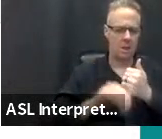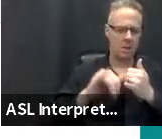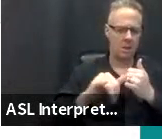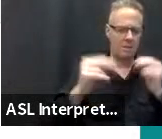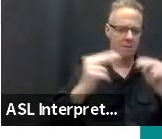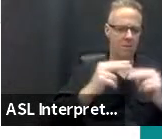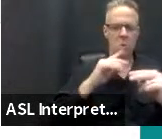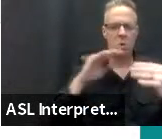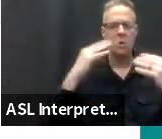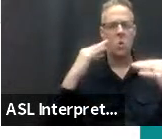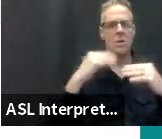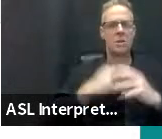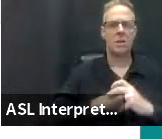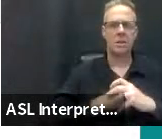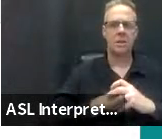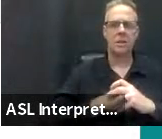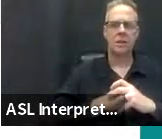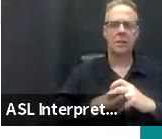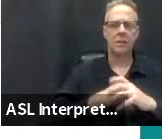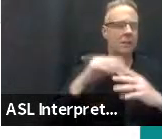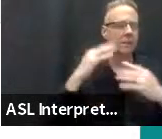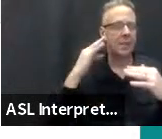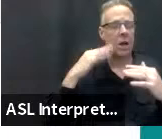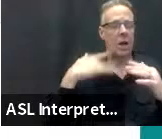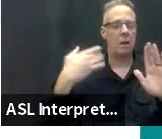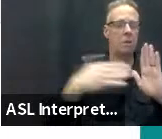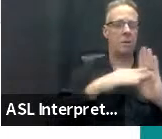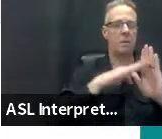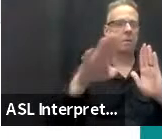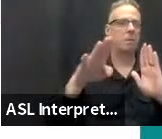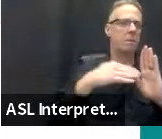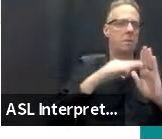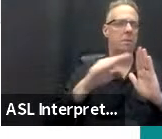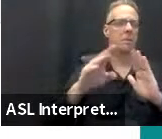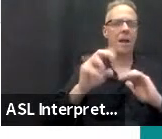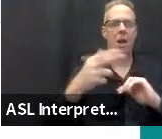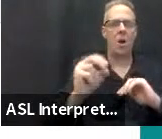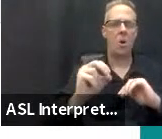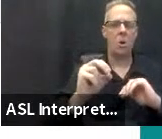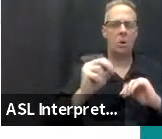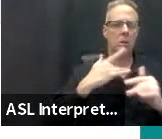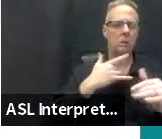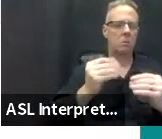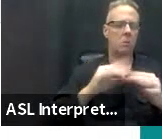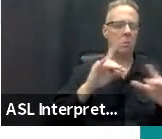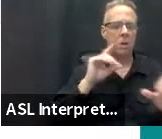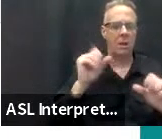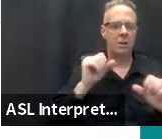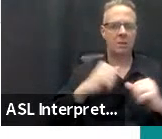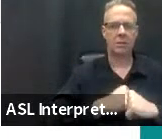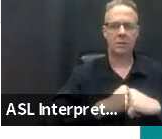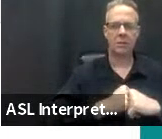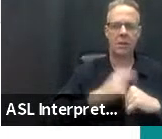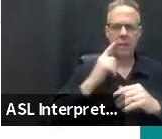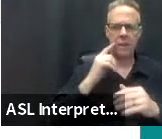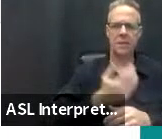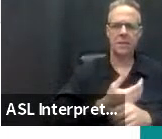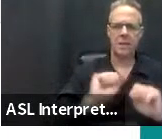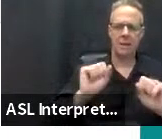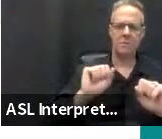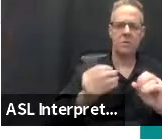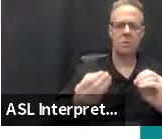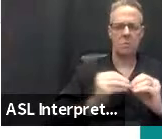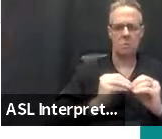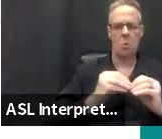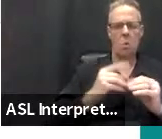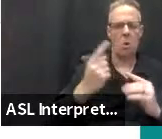noisy. It's noisy and the sound echoes more. But I think safety was more of a